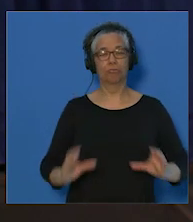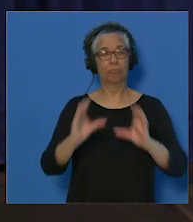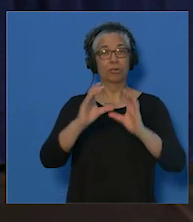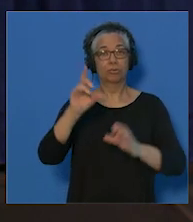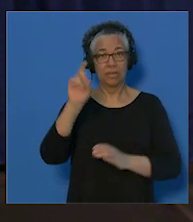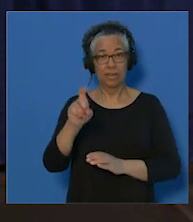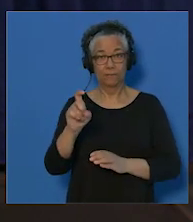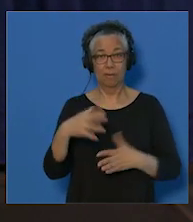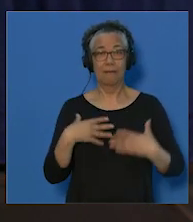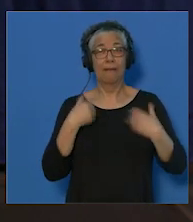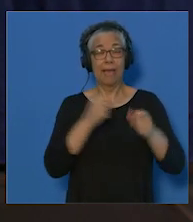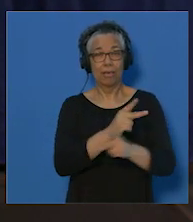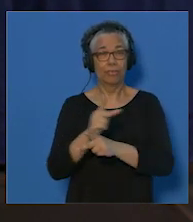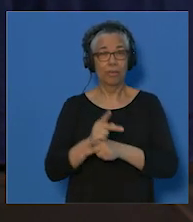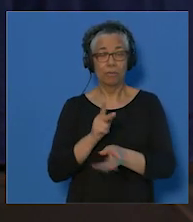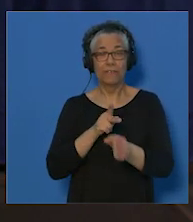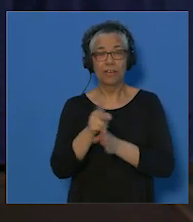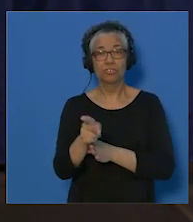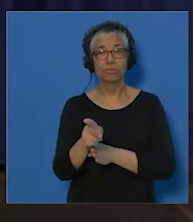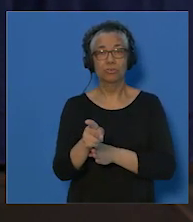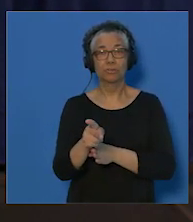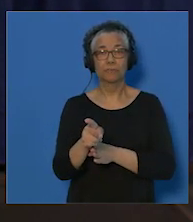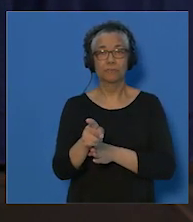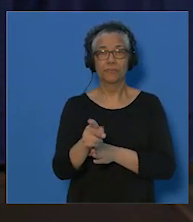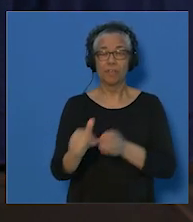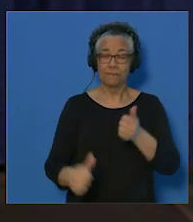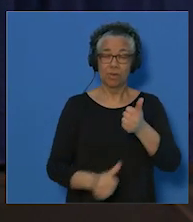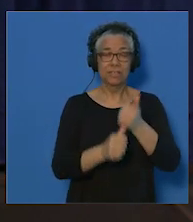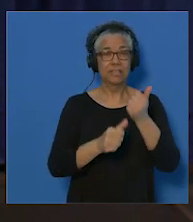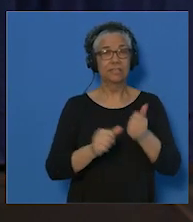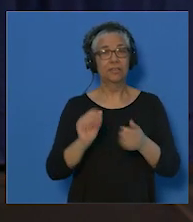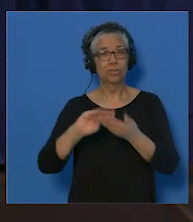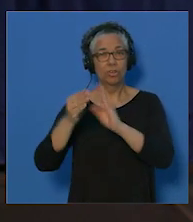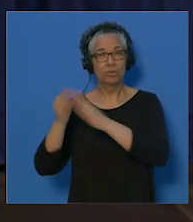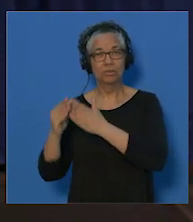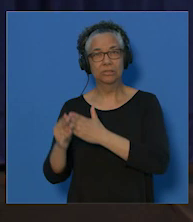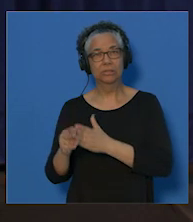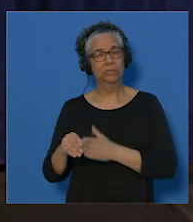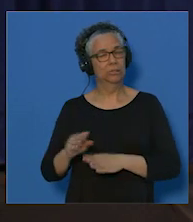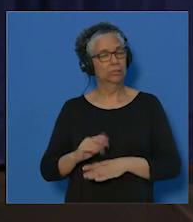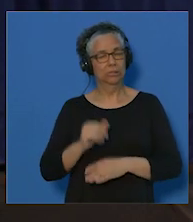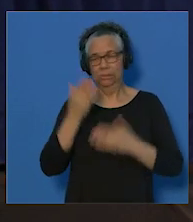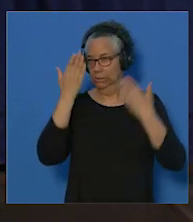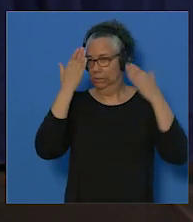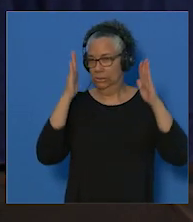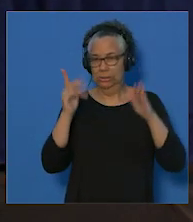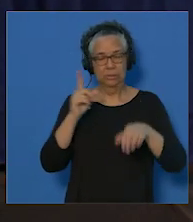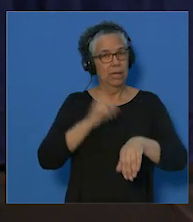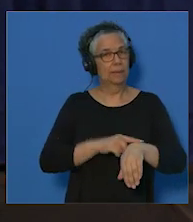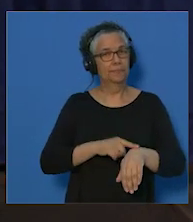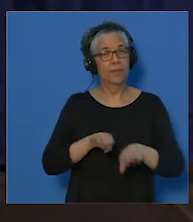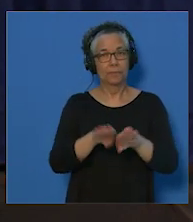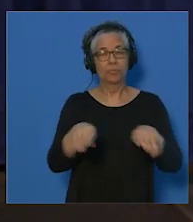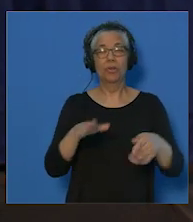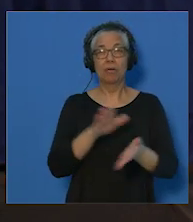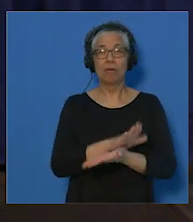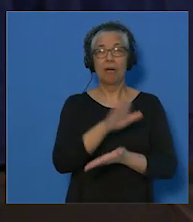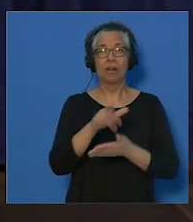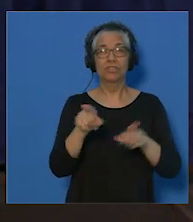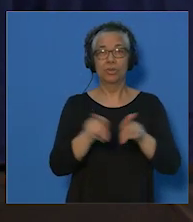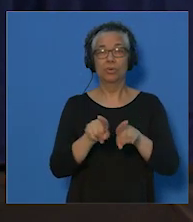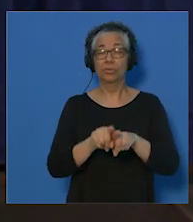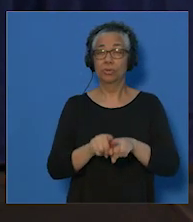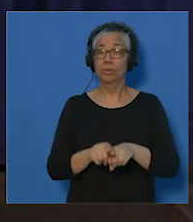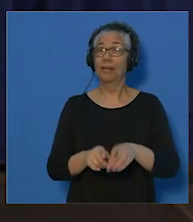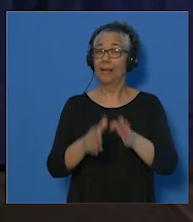need for healthcare professionals. As a way of assisting the community during these unprecedented times, Bermuda College is also inviting the community to take